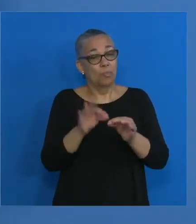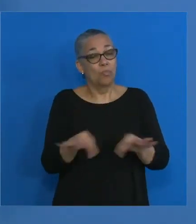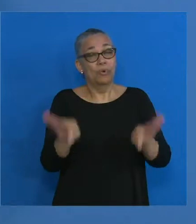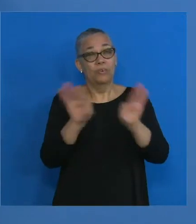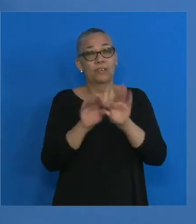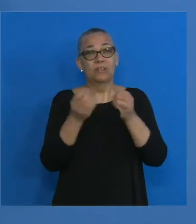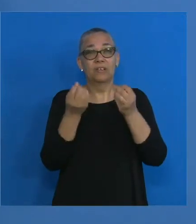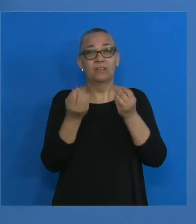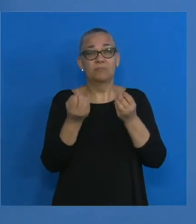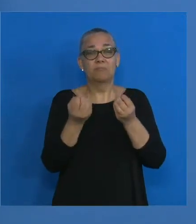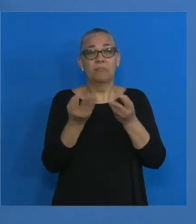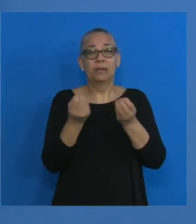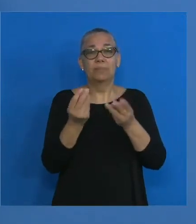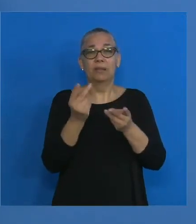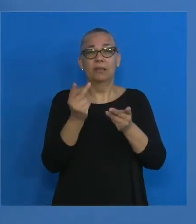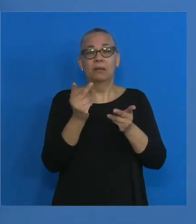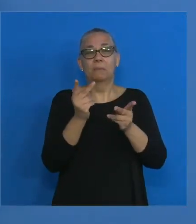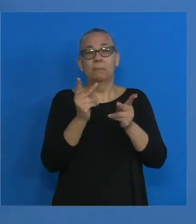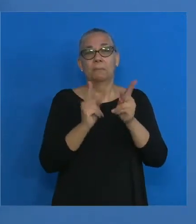that the